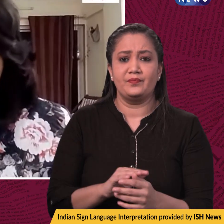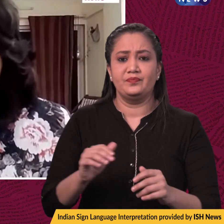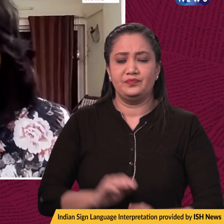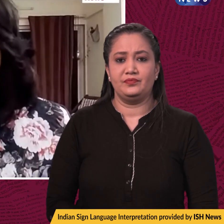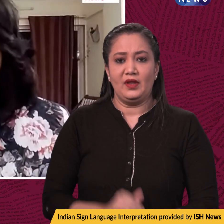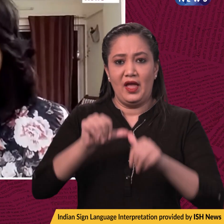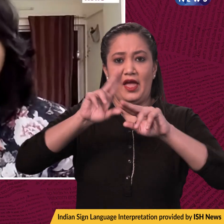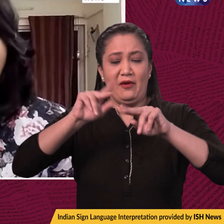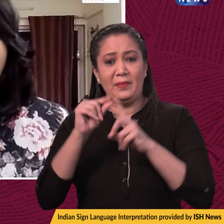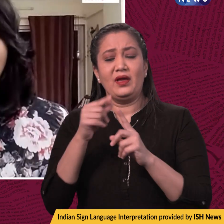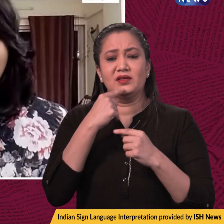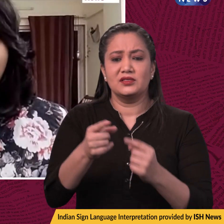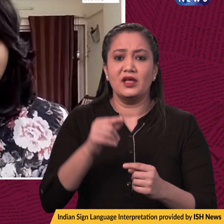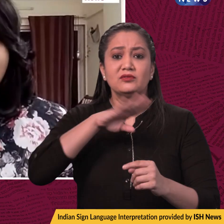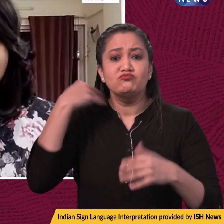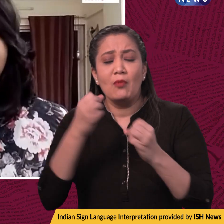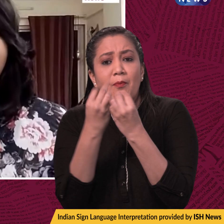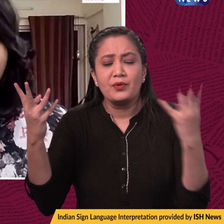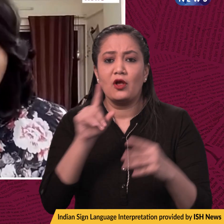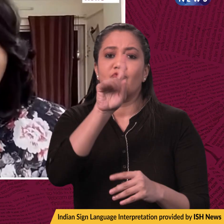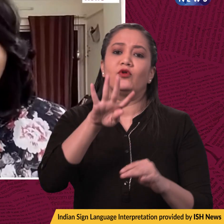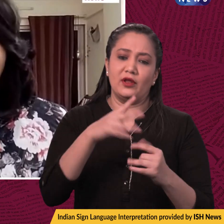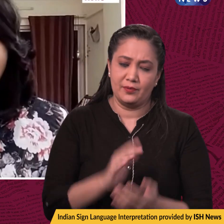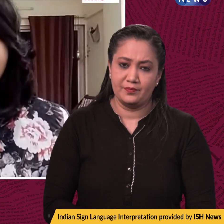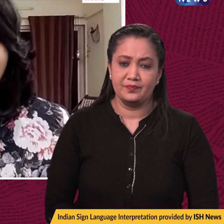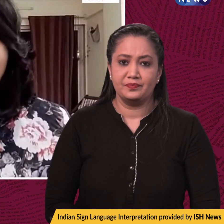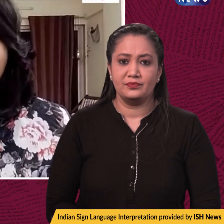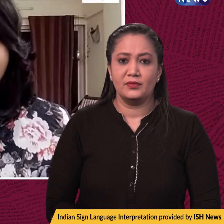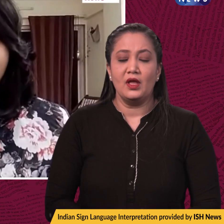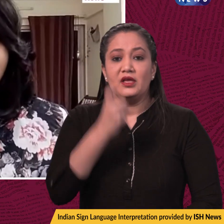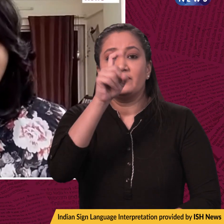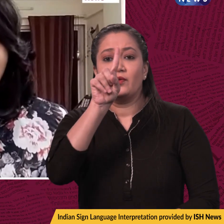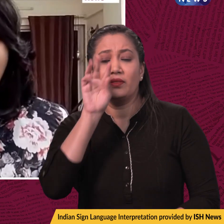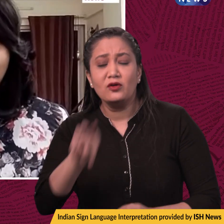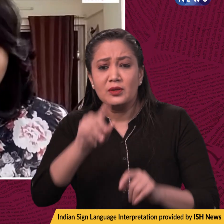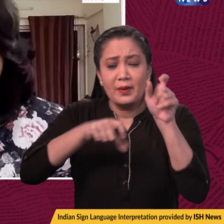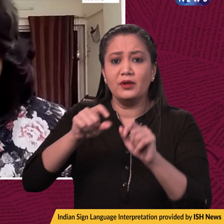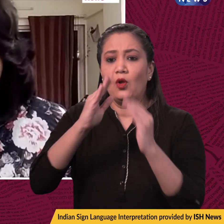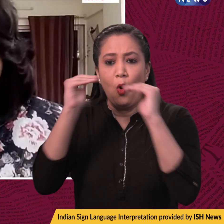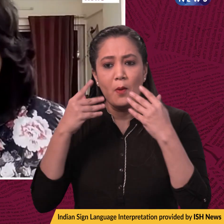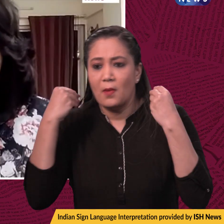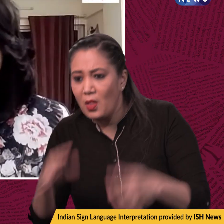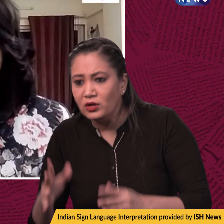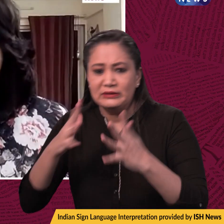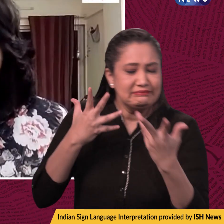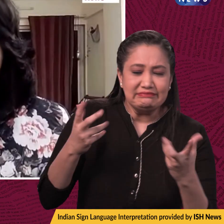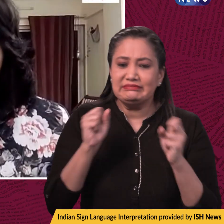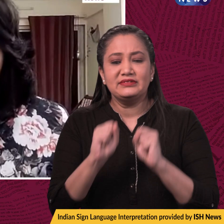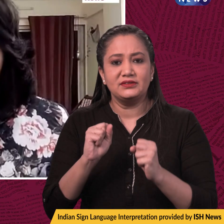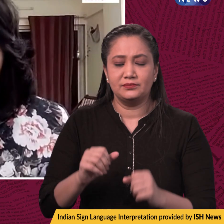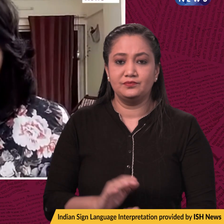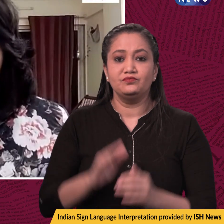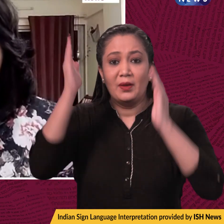to AFP, the death toll has now reached 14 and over 71,000 people have been displaced. The